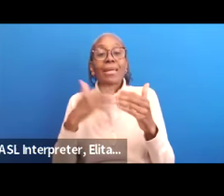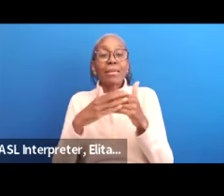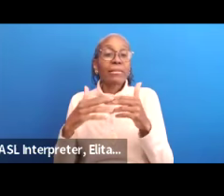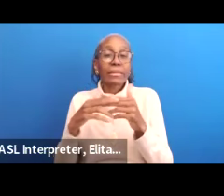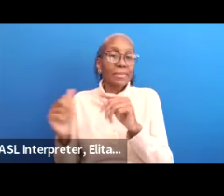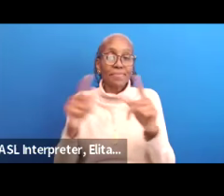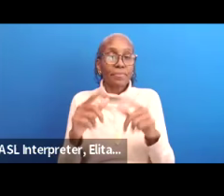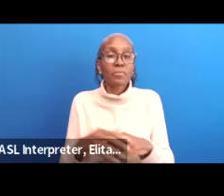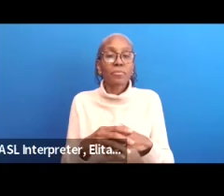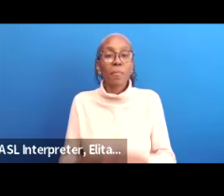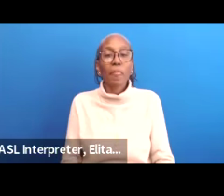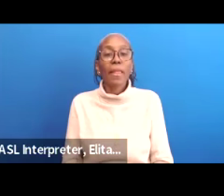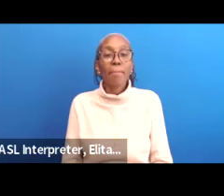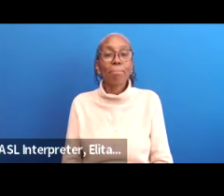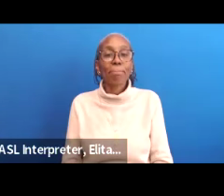slide,